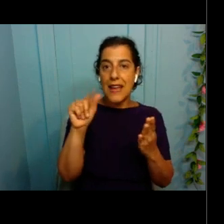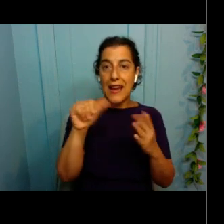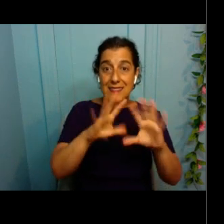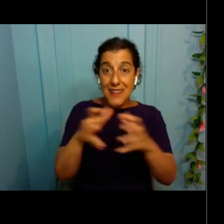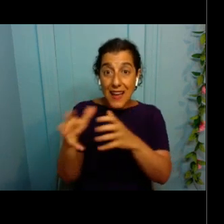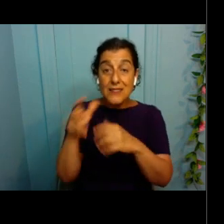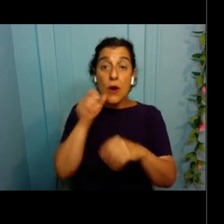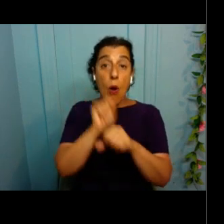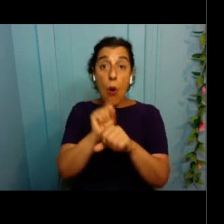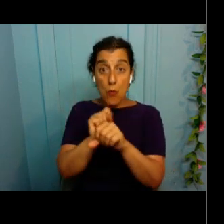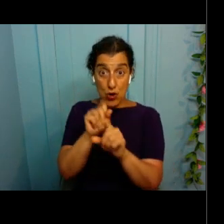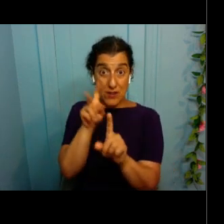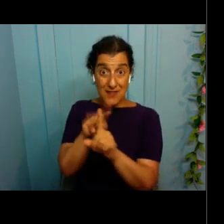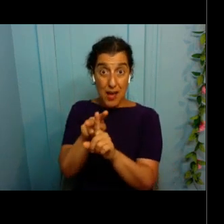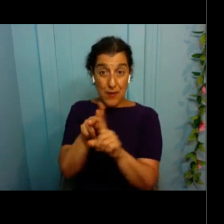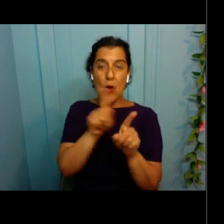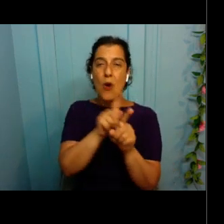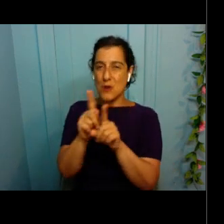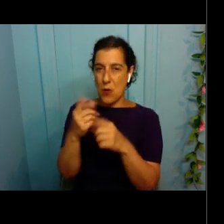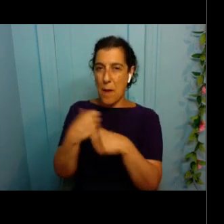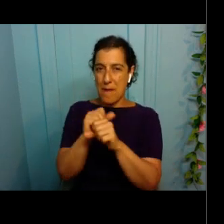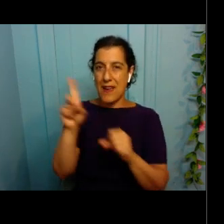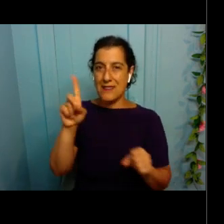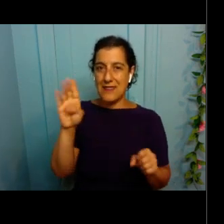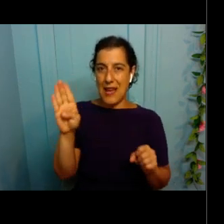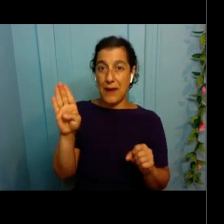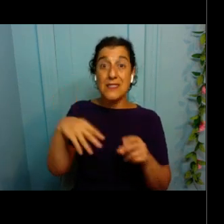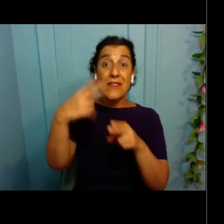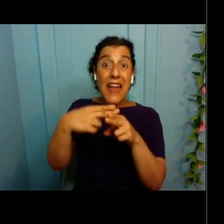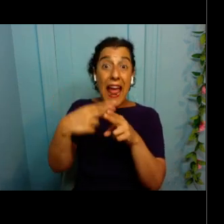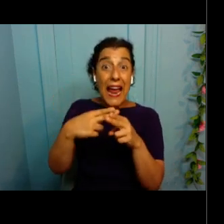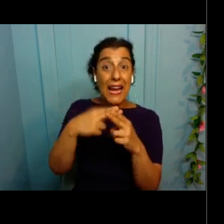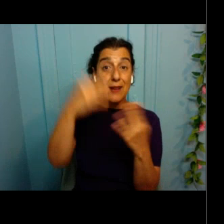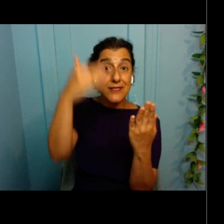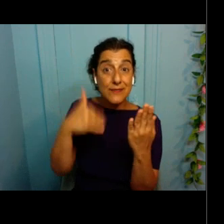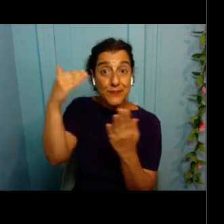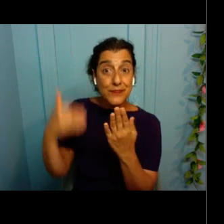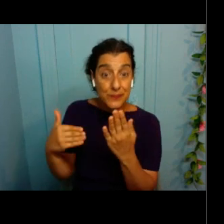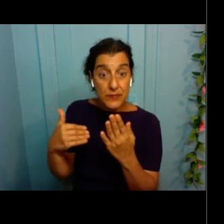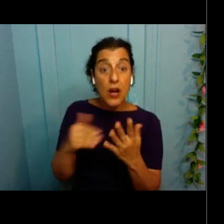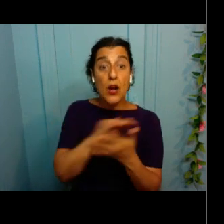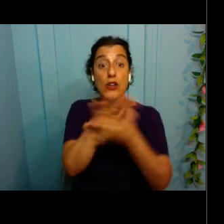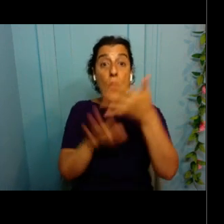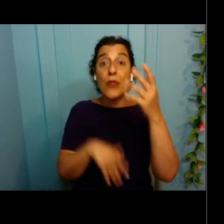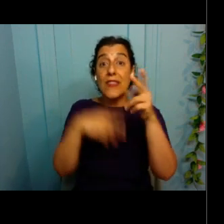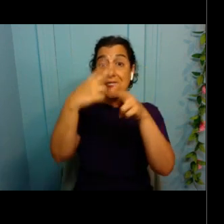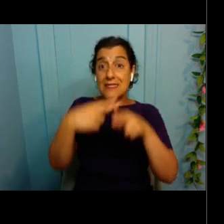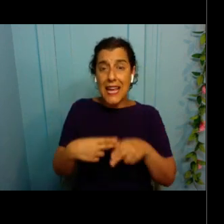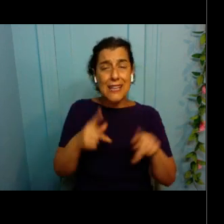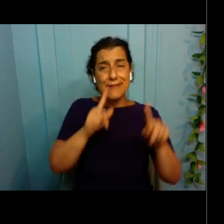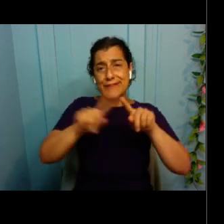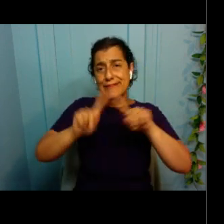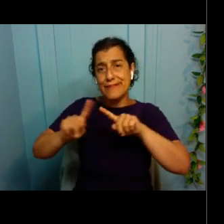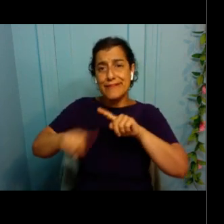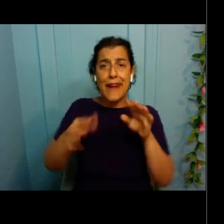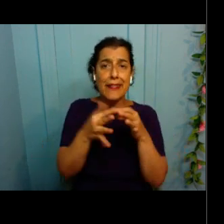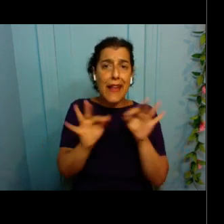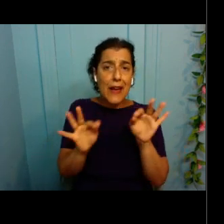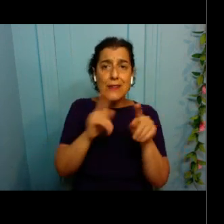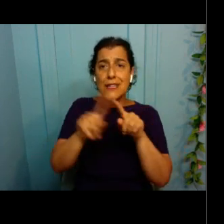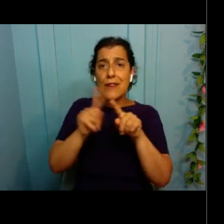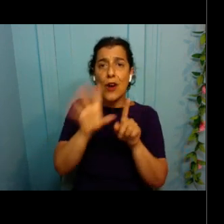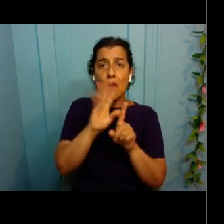also want to build some databases, such as a database of names. So these names come from a variety of languages and cultures,